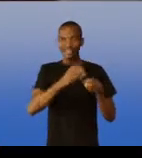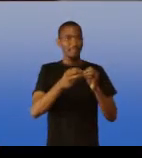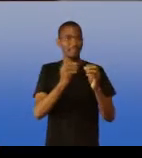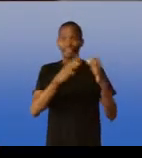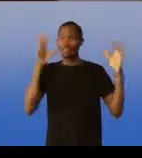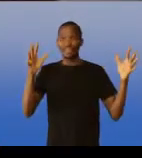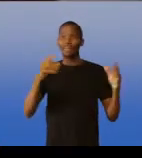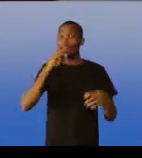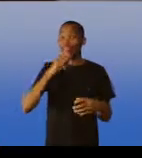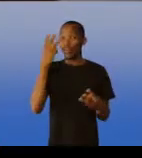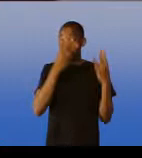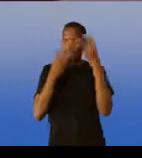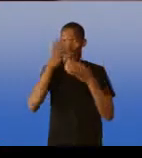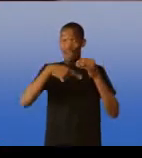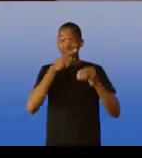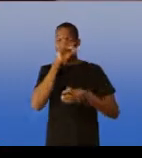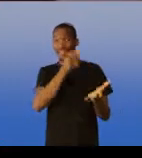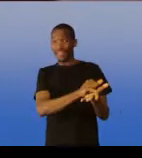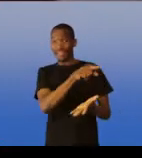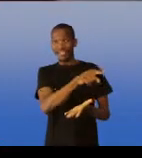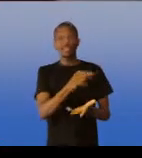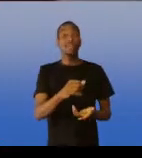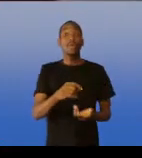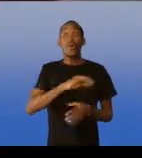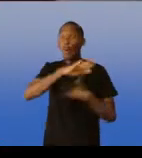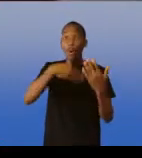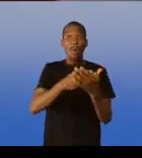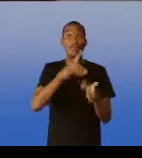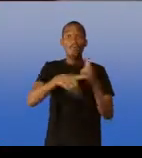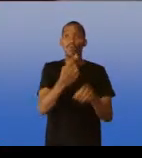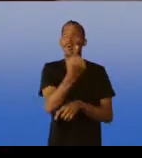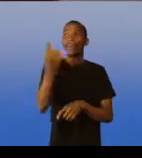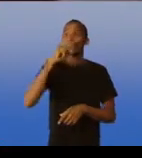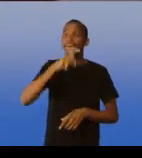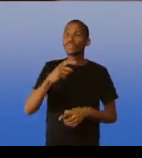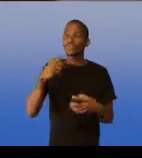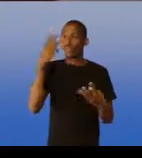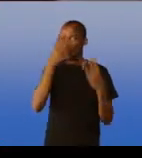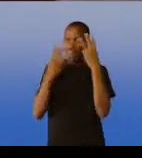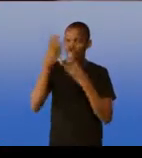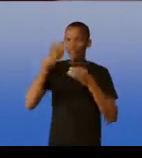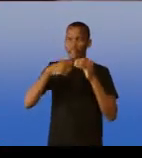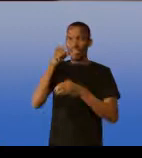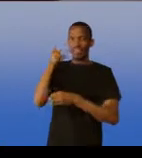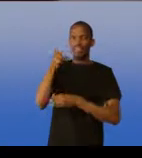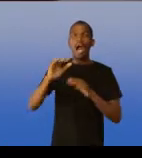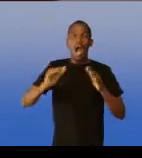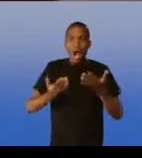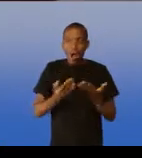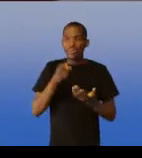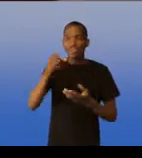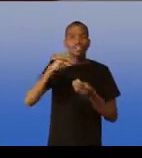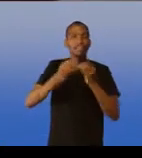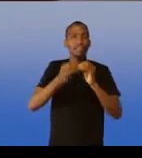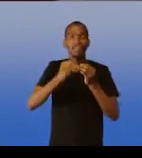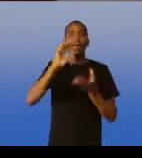And we should all be able to say, as concerned individuals, how do we address this problem? How do we reverse the